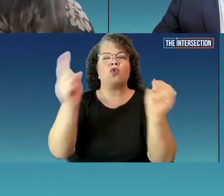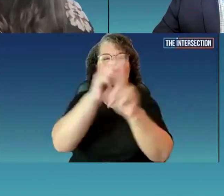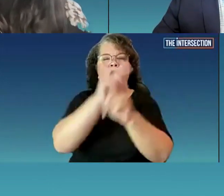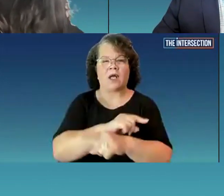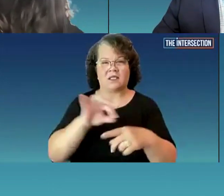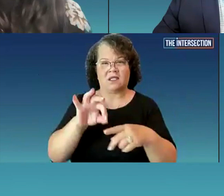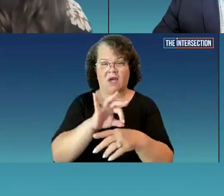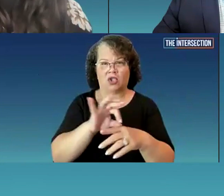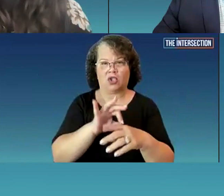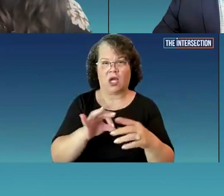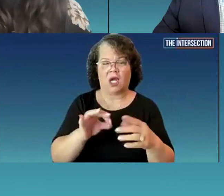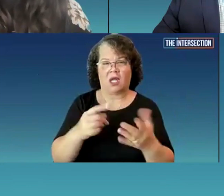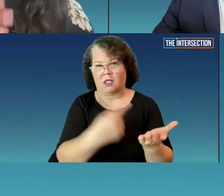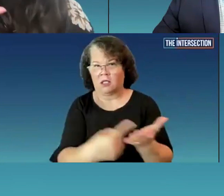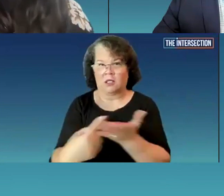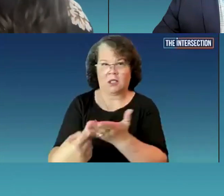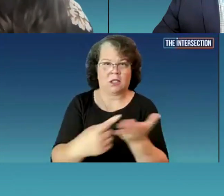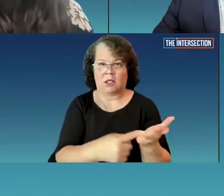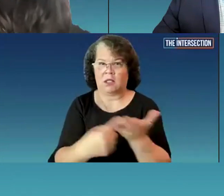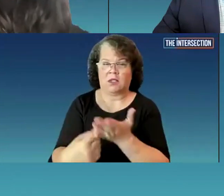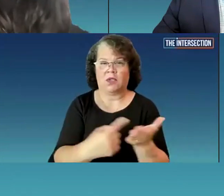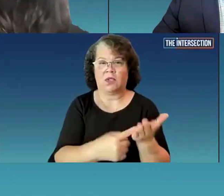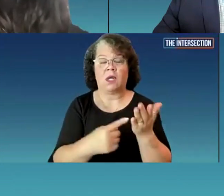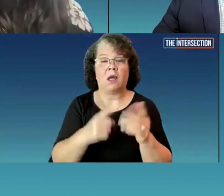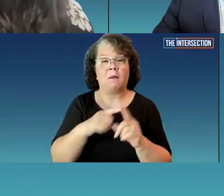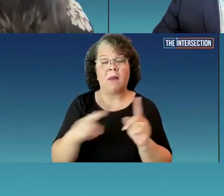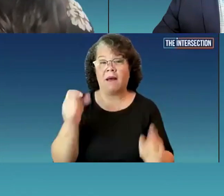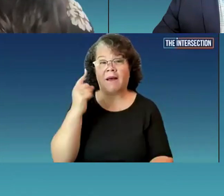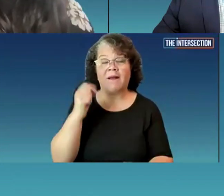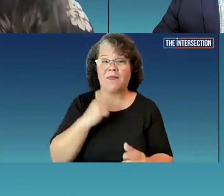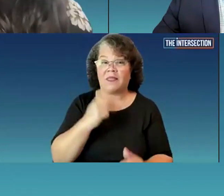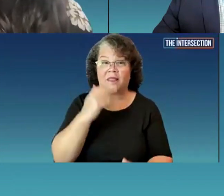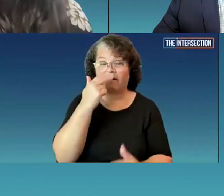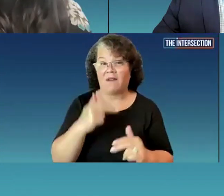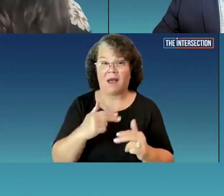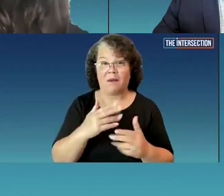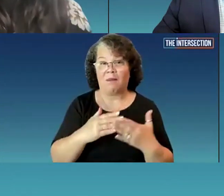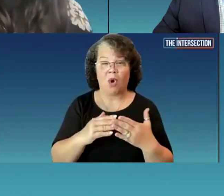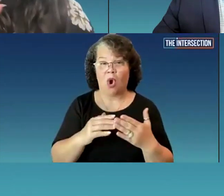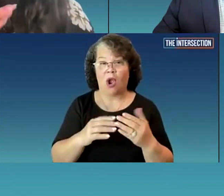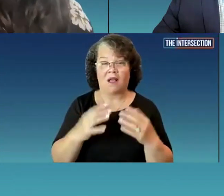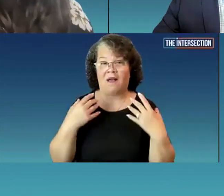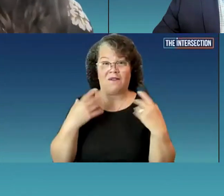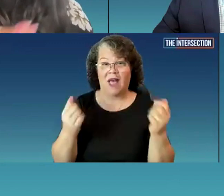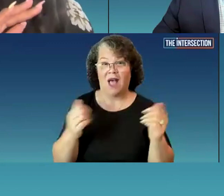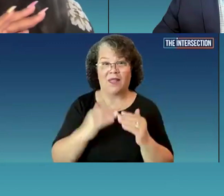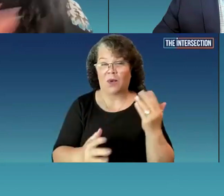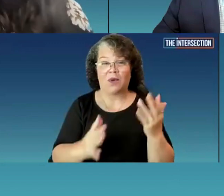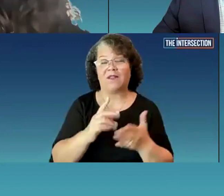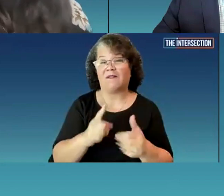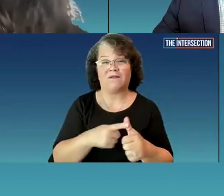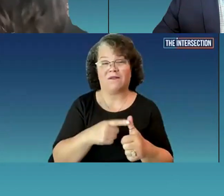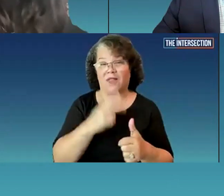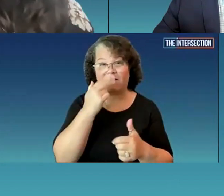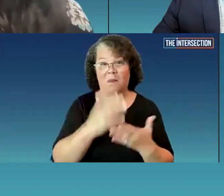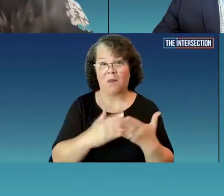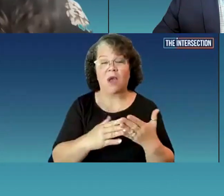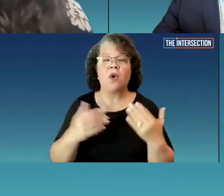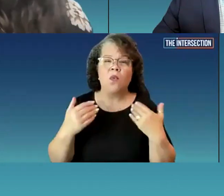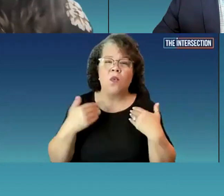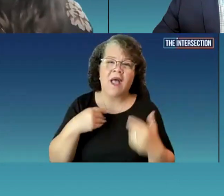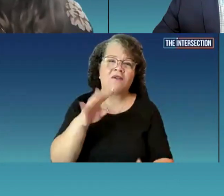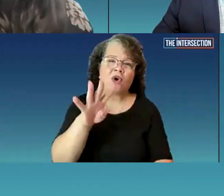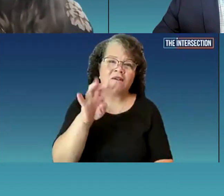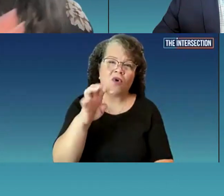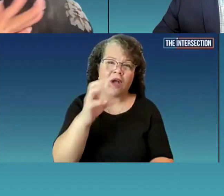collaborative process. But the fun part of being a director of health equity, right? First, we have 400 years where